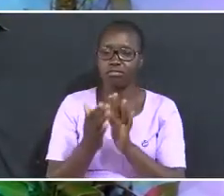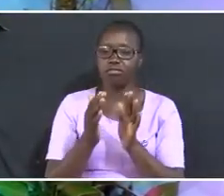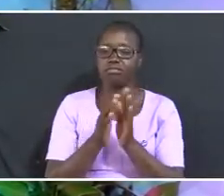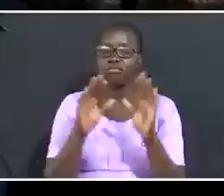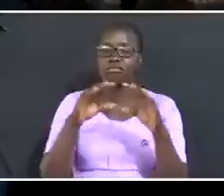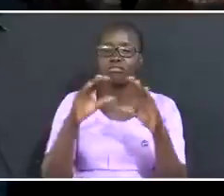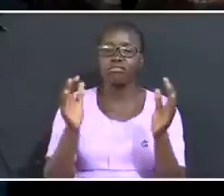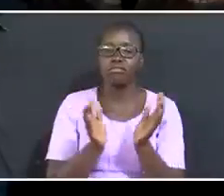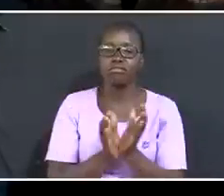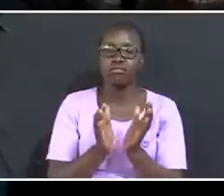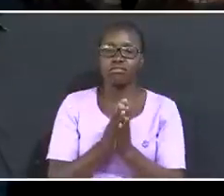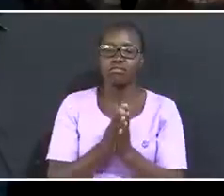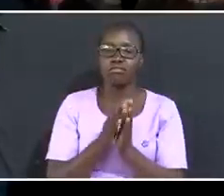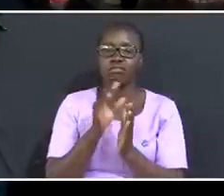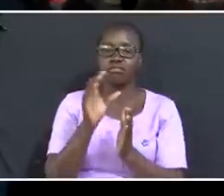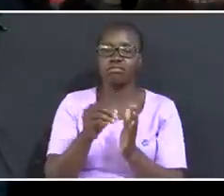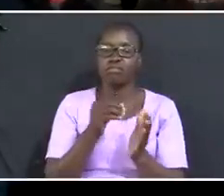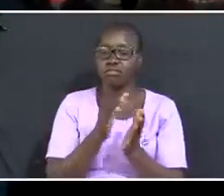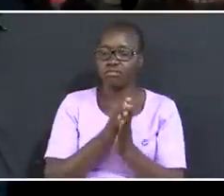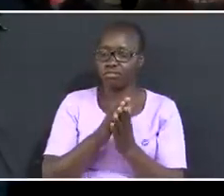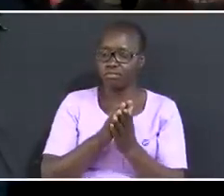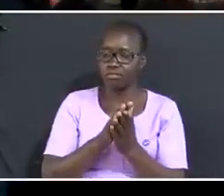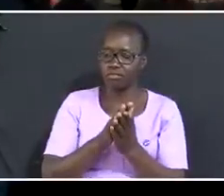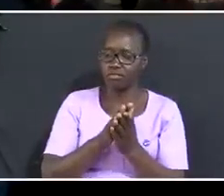encompasses everyone. It is the slavery of sin.